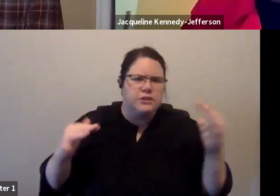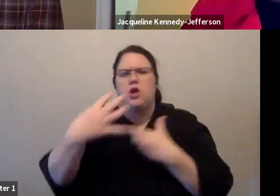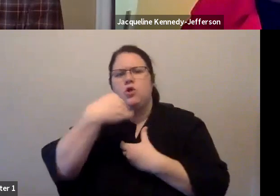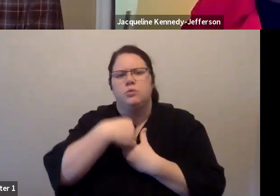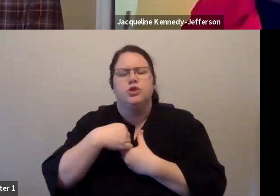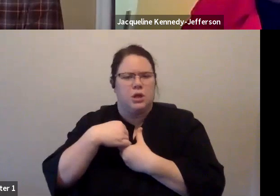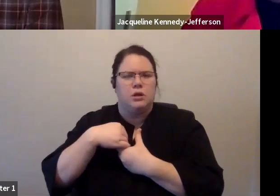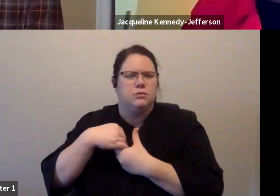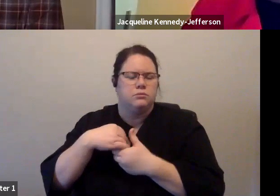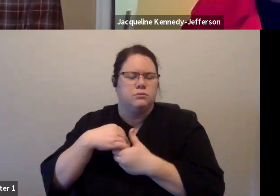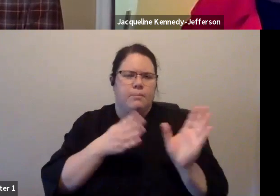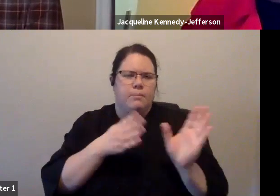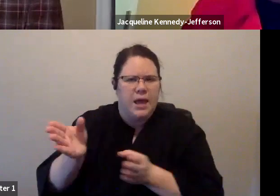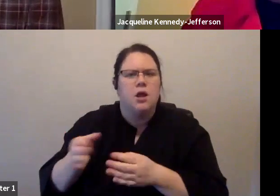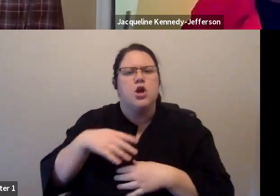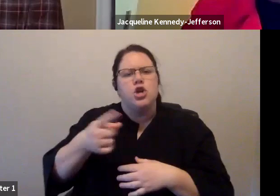them?